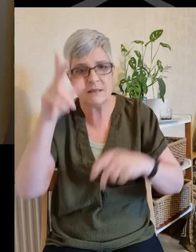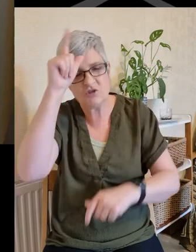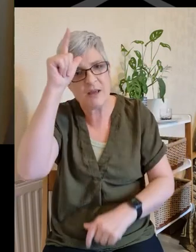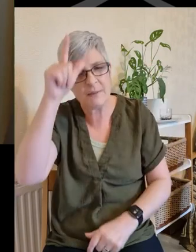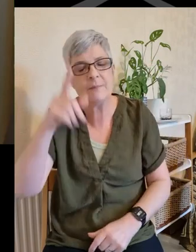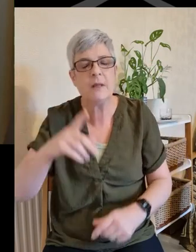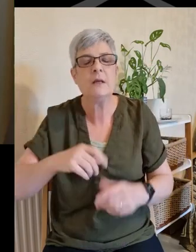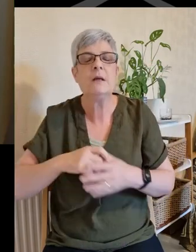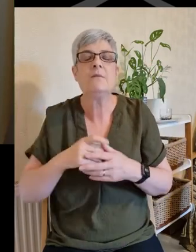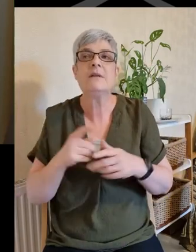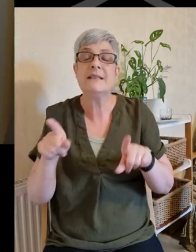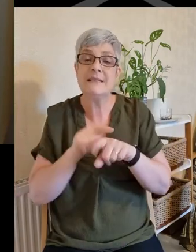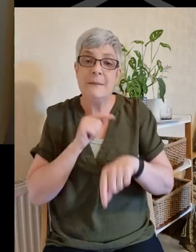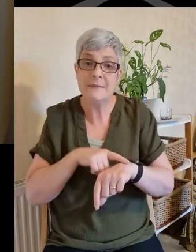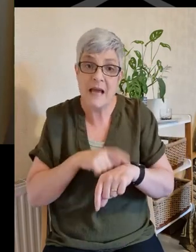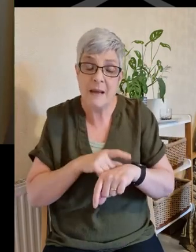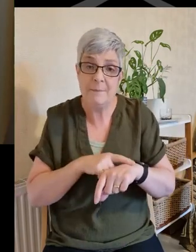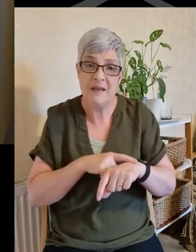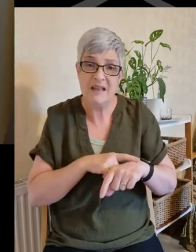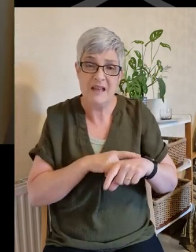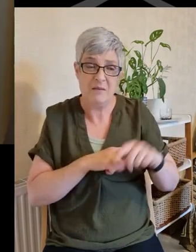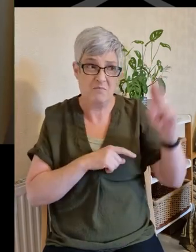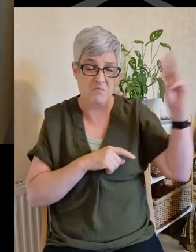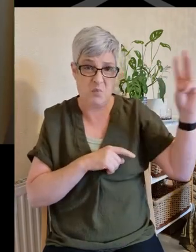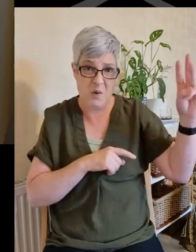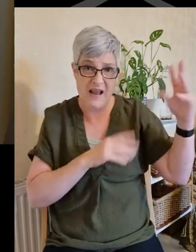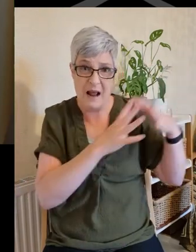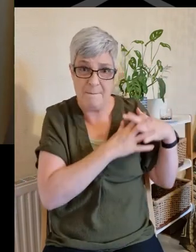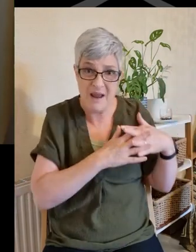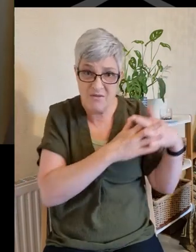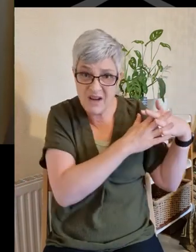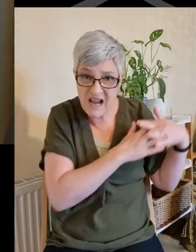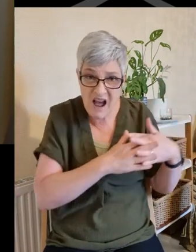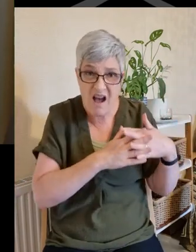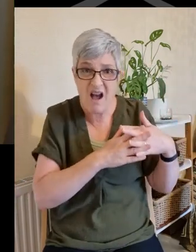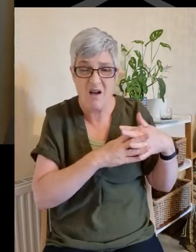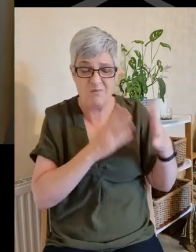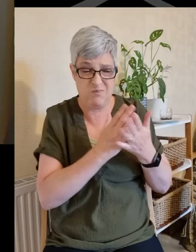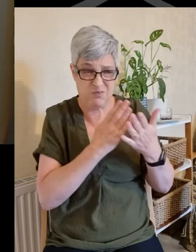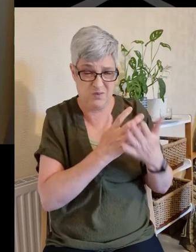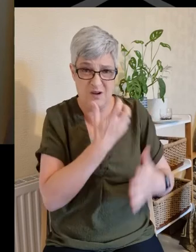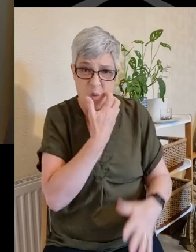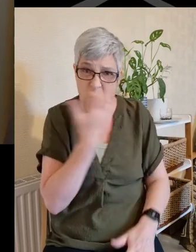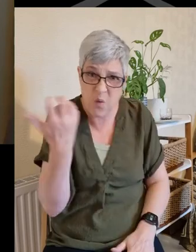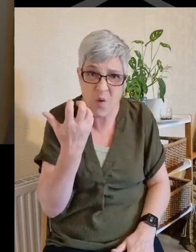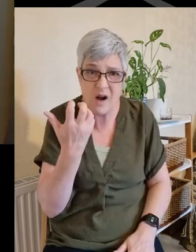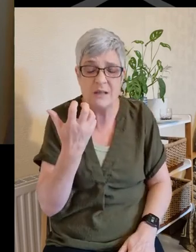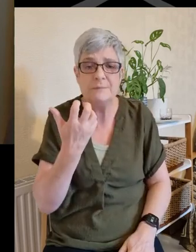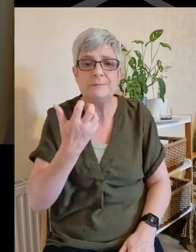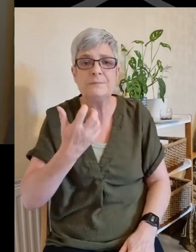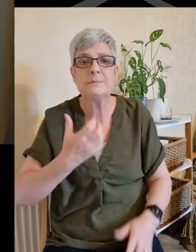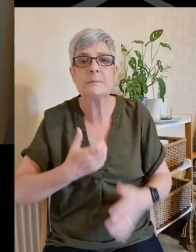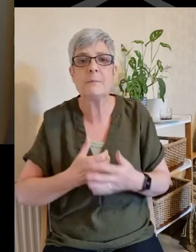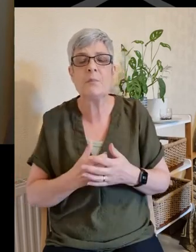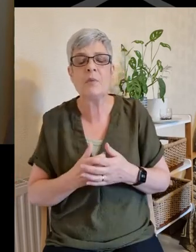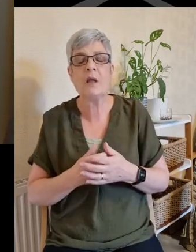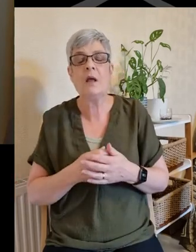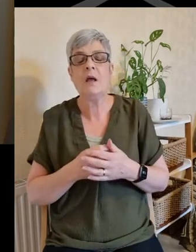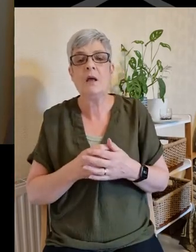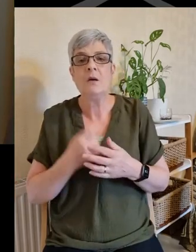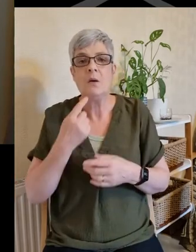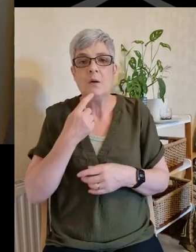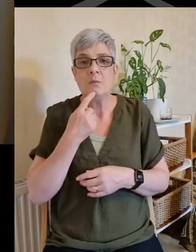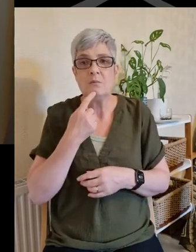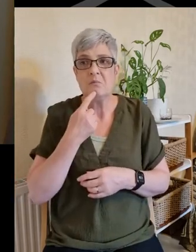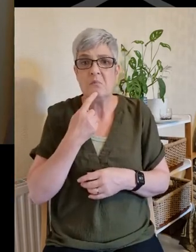time, much of Northwest America is quite literally frying in intense heat. We're told that all this